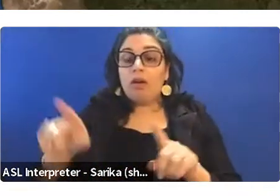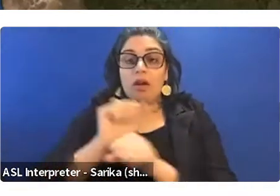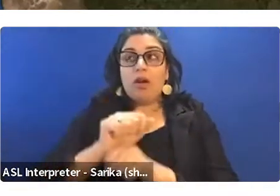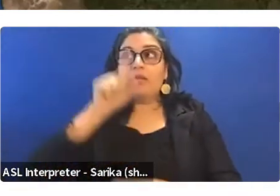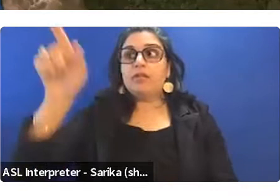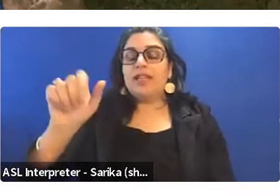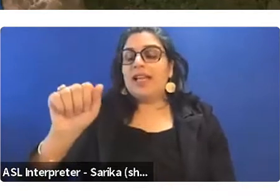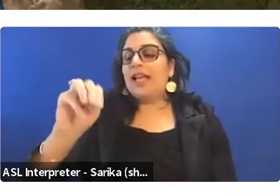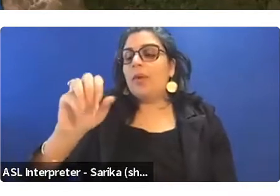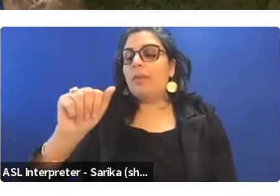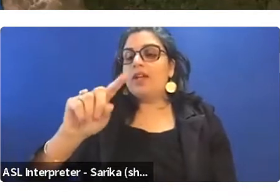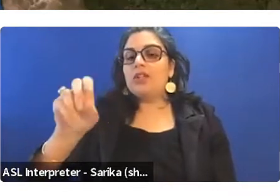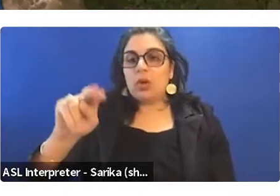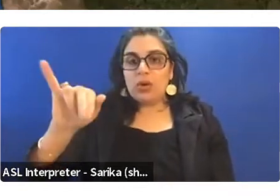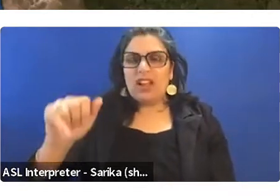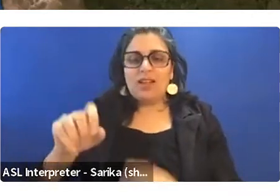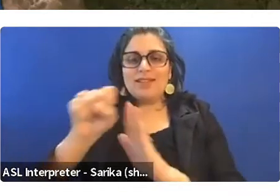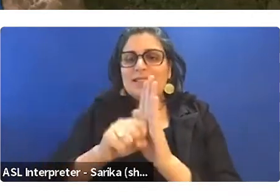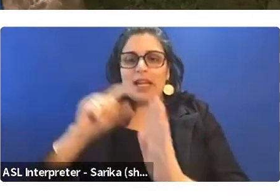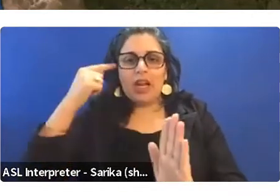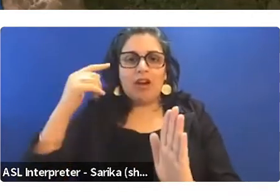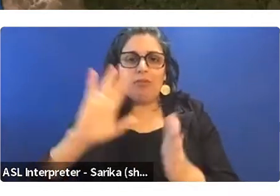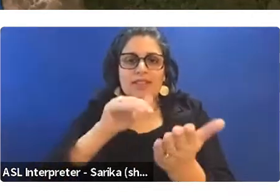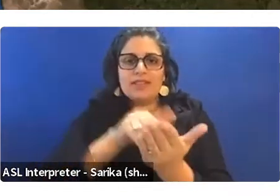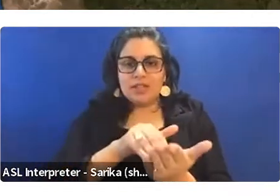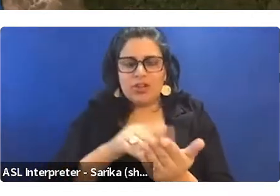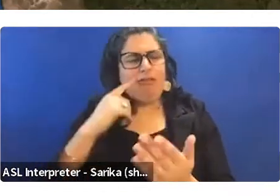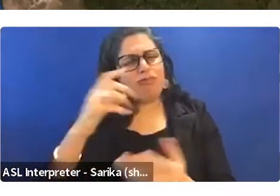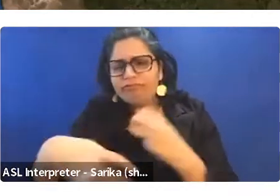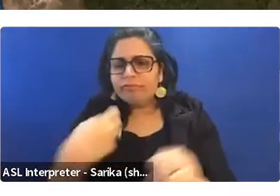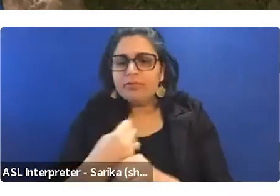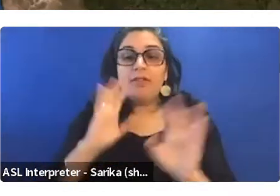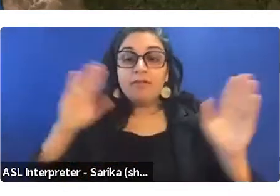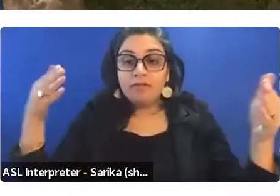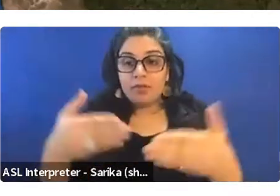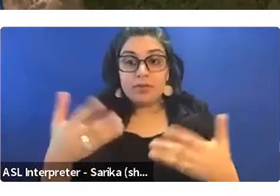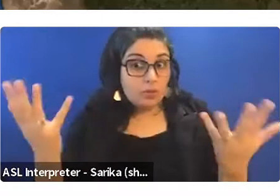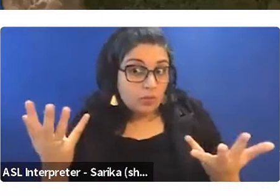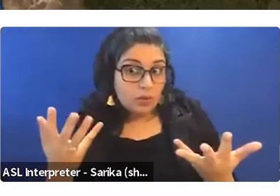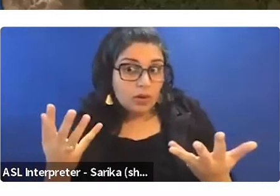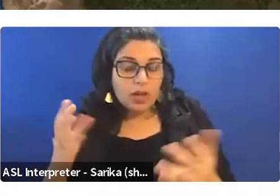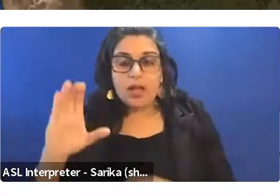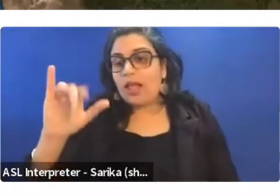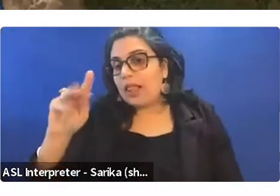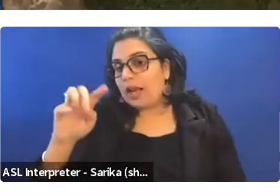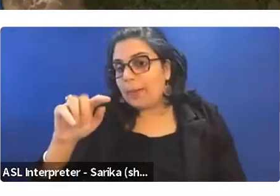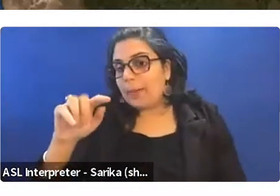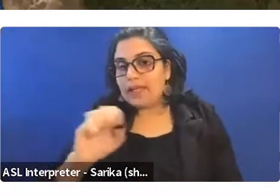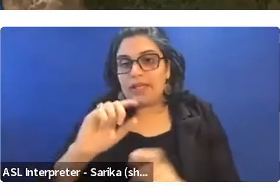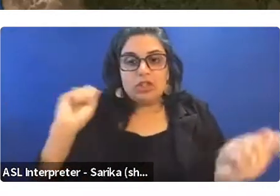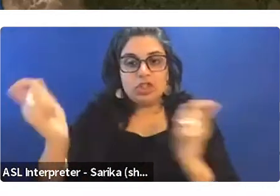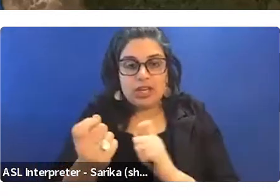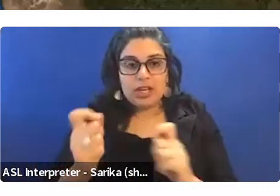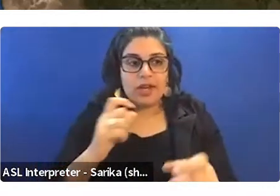running a state government center for a few years, focusing on climate change and protecting the forest,